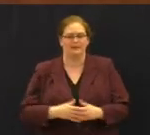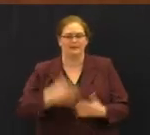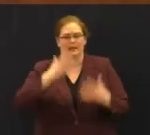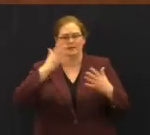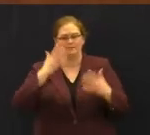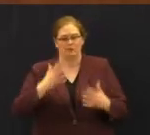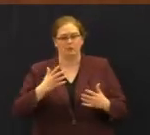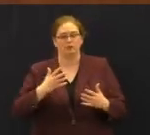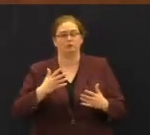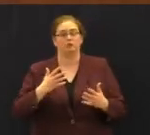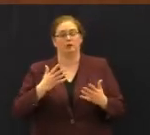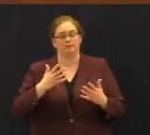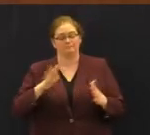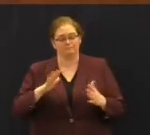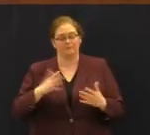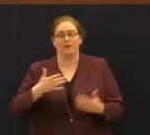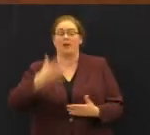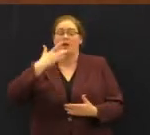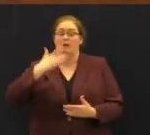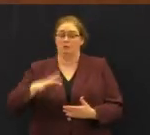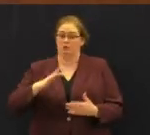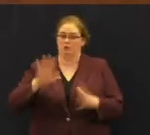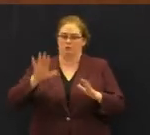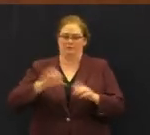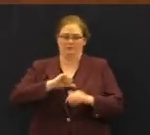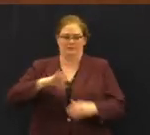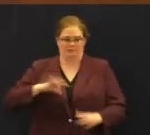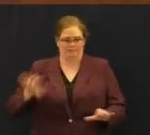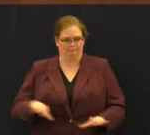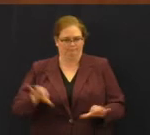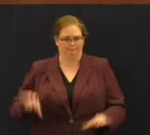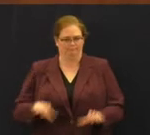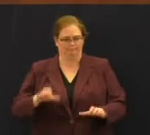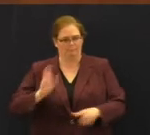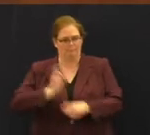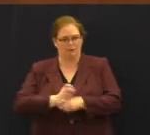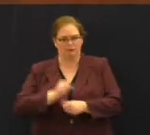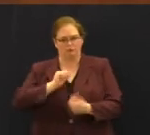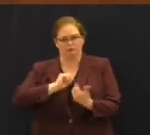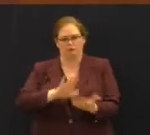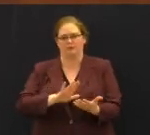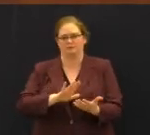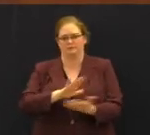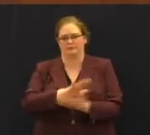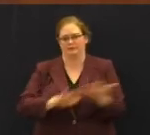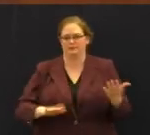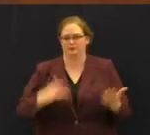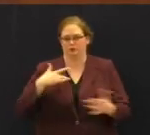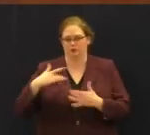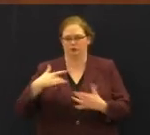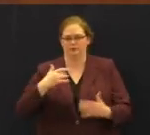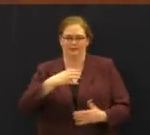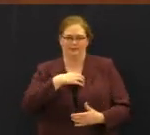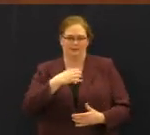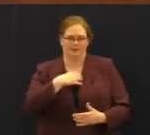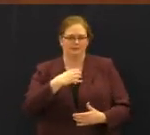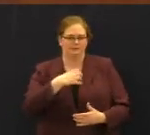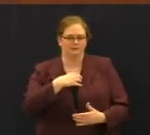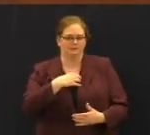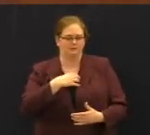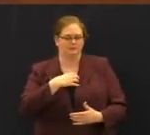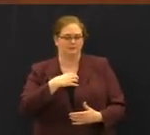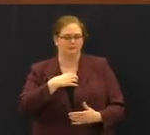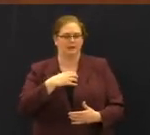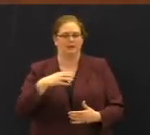our incredible staff in the Consumer Protection Department has been working very hard to address these concerns and these complaints. I know our